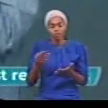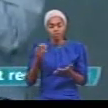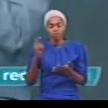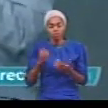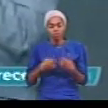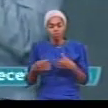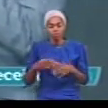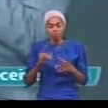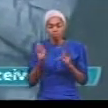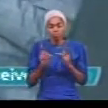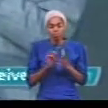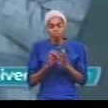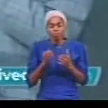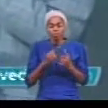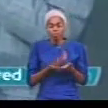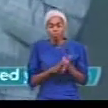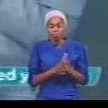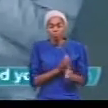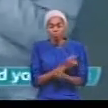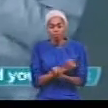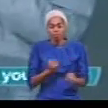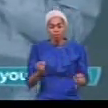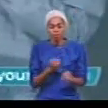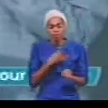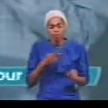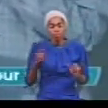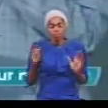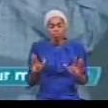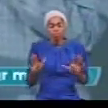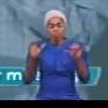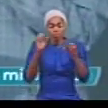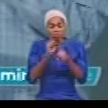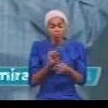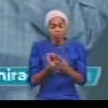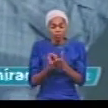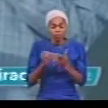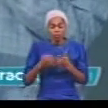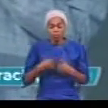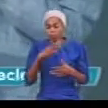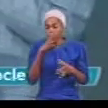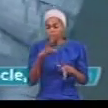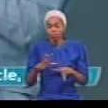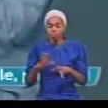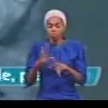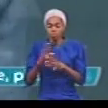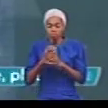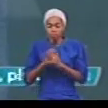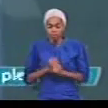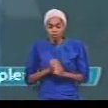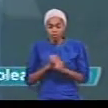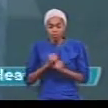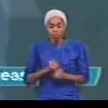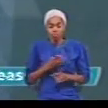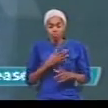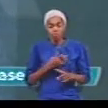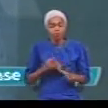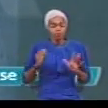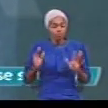Those who have given their lives to the Lord, the miracles that we have received, the signs and wonders. O Lord God